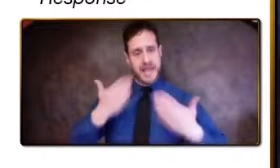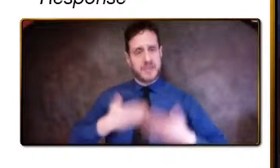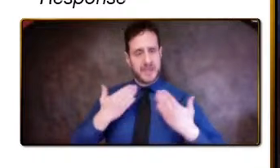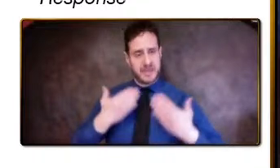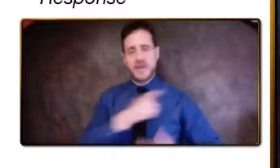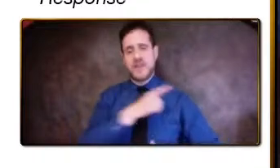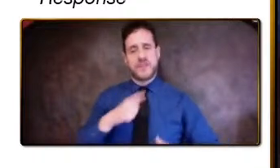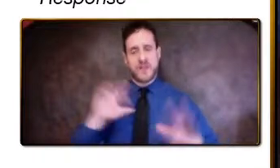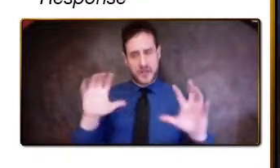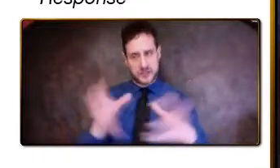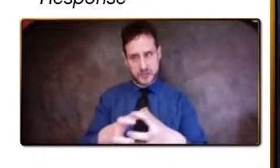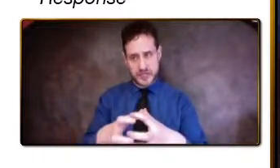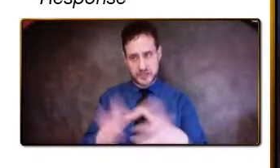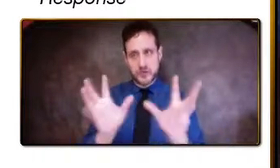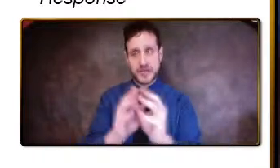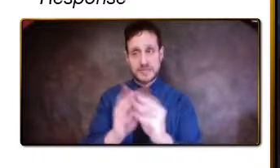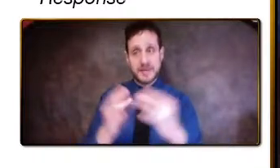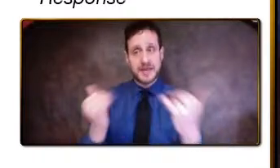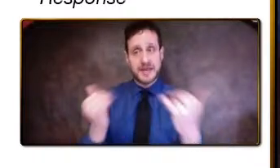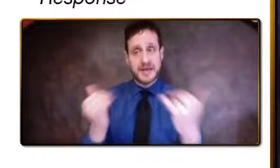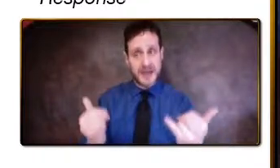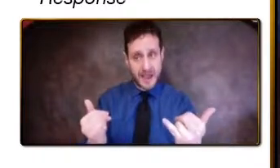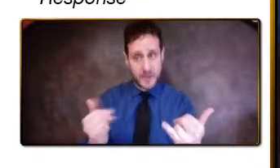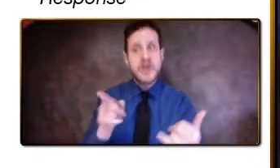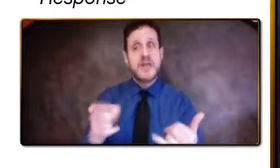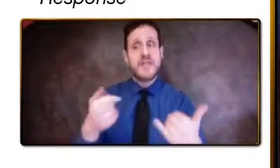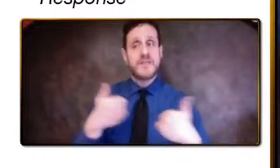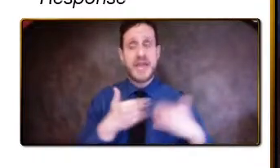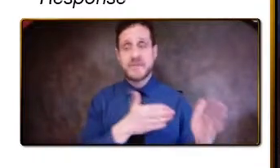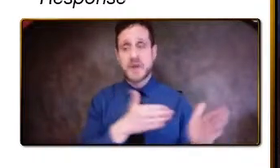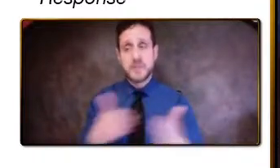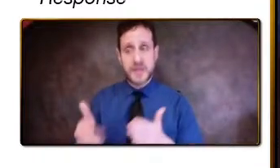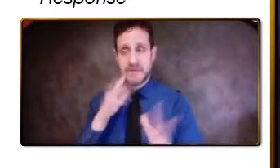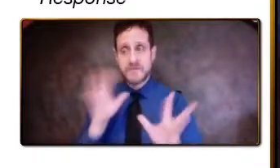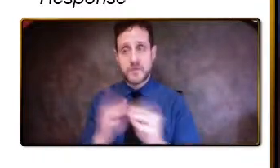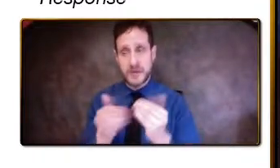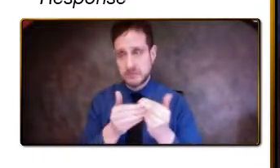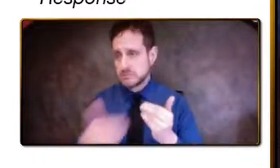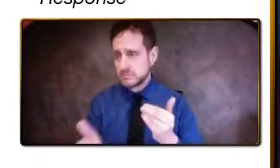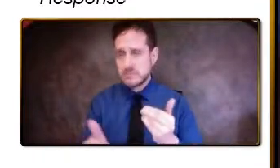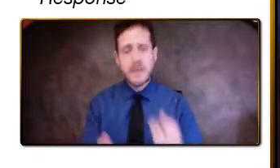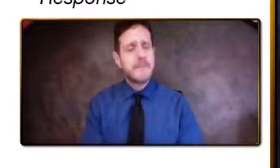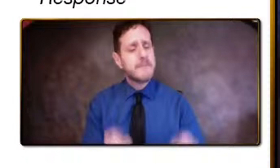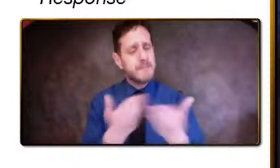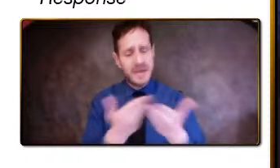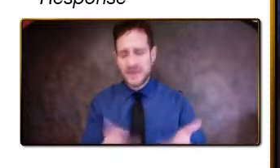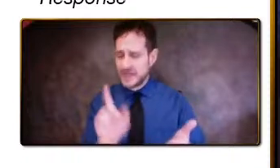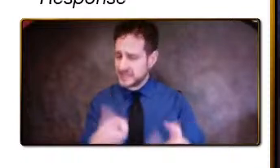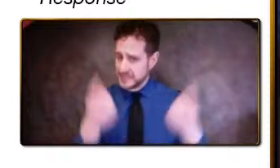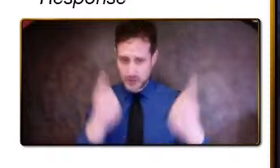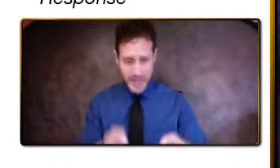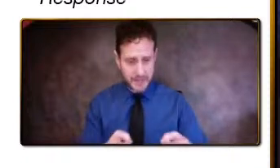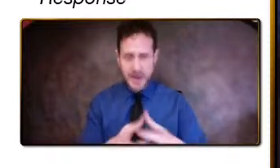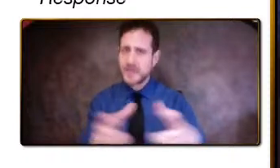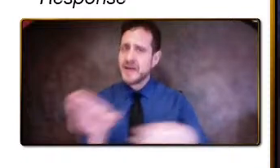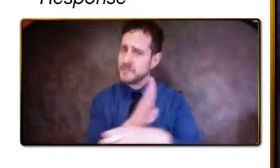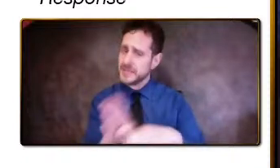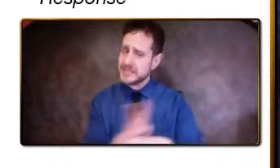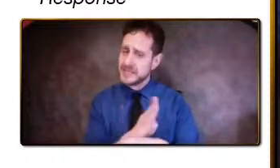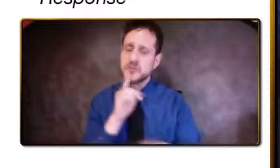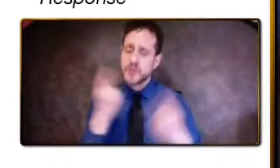plan to meet going forward. There's a lot that needs to get done in this state, and not the least of which is things